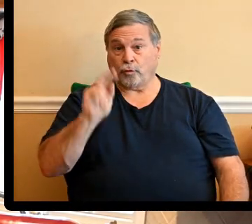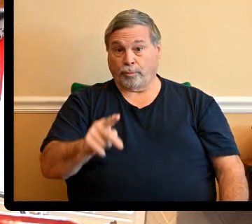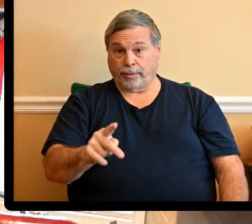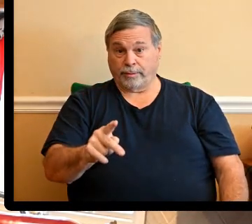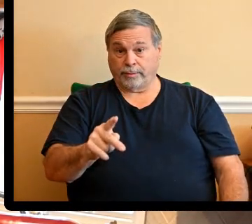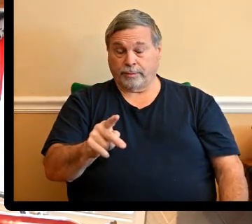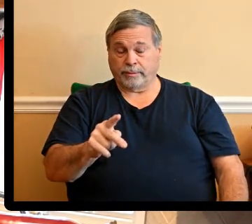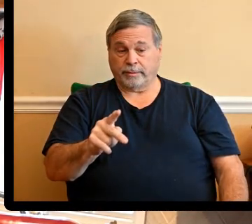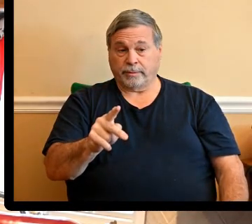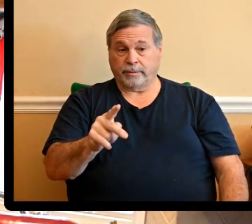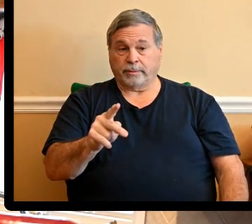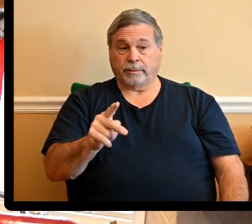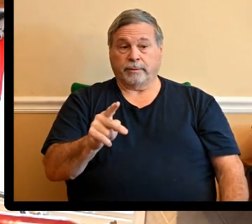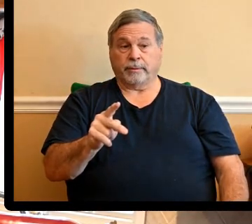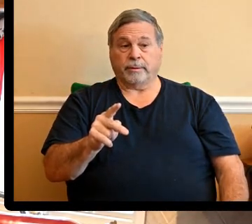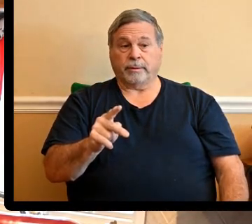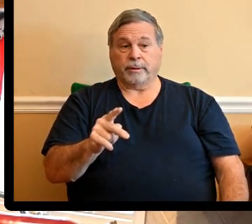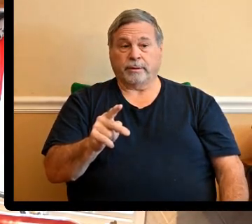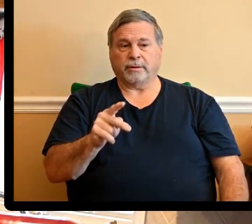cream scoop.